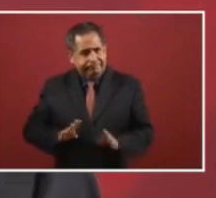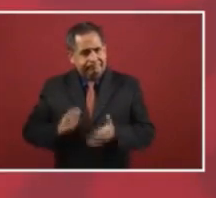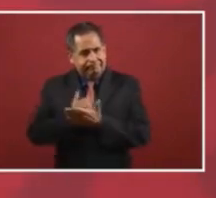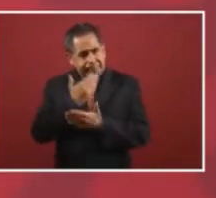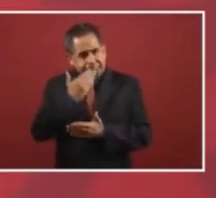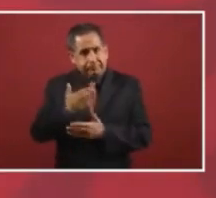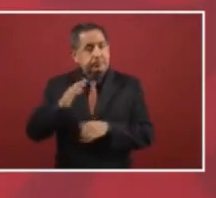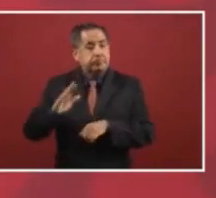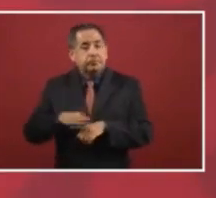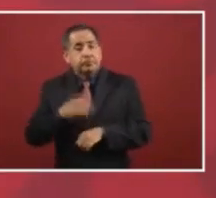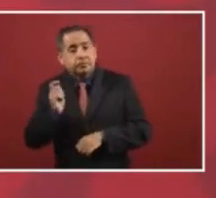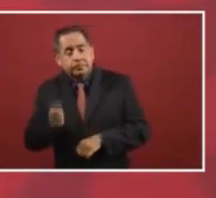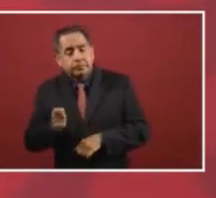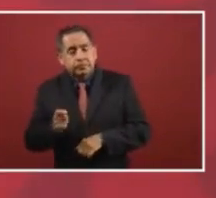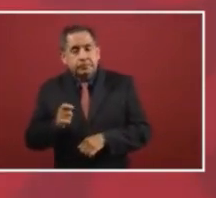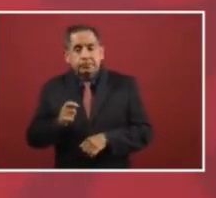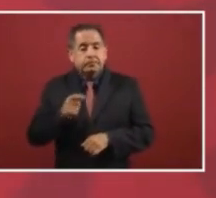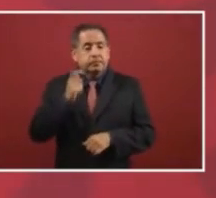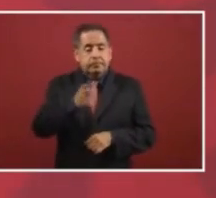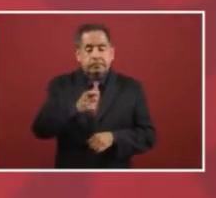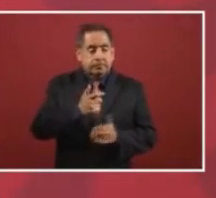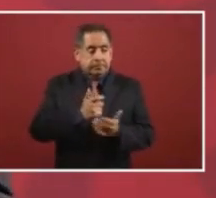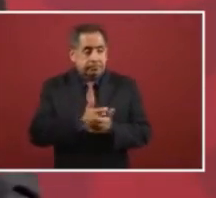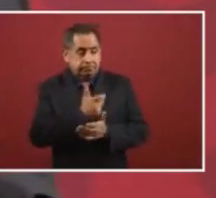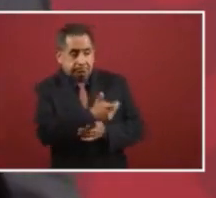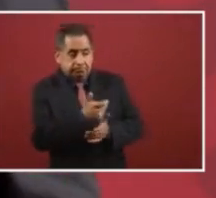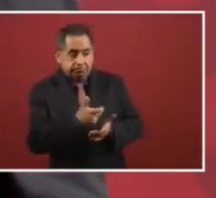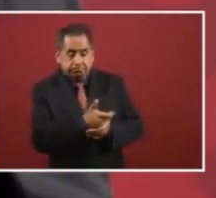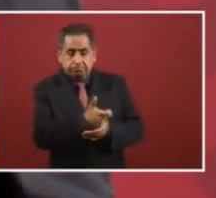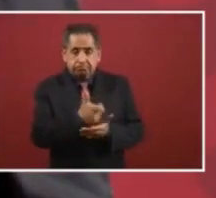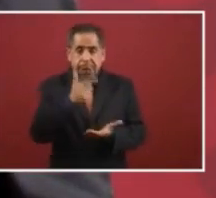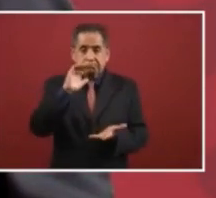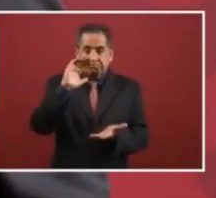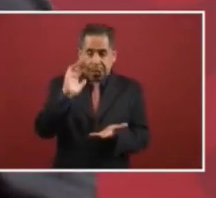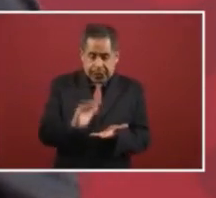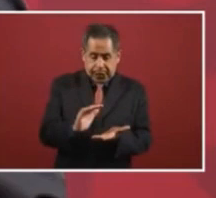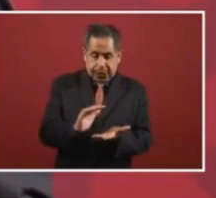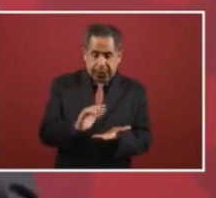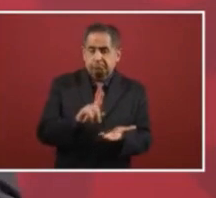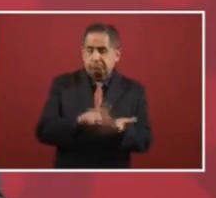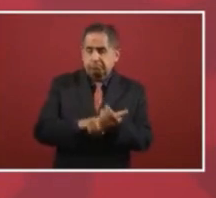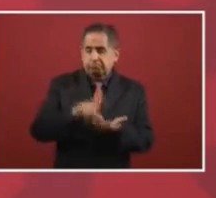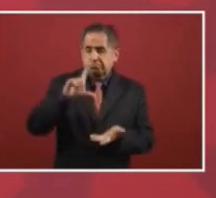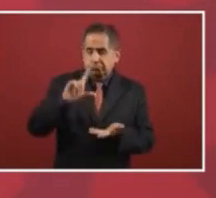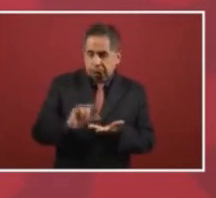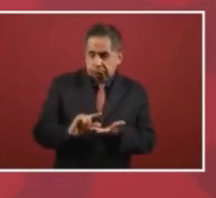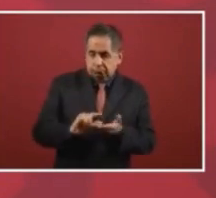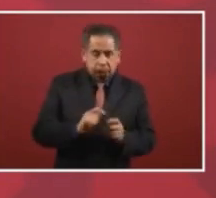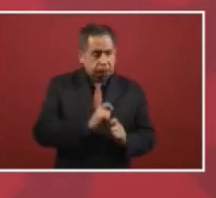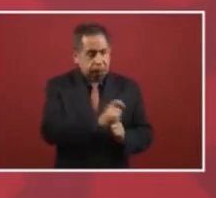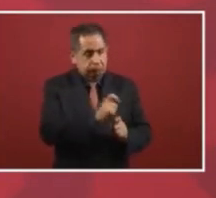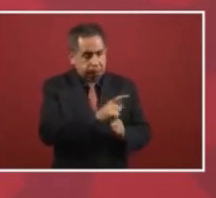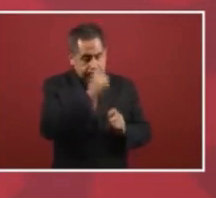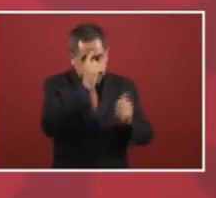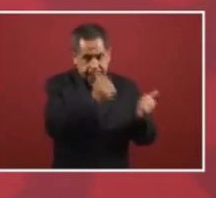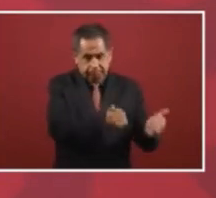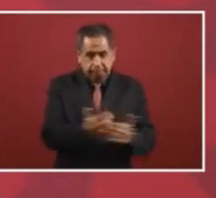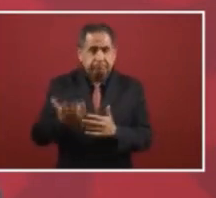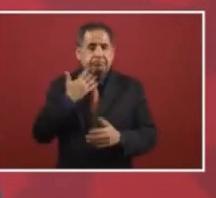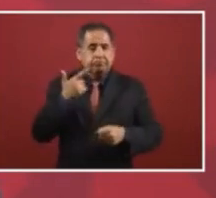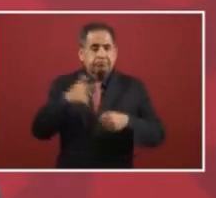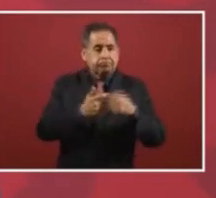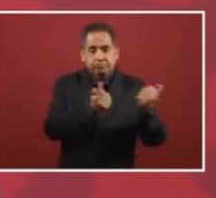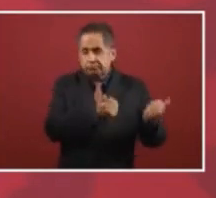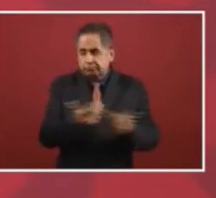because we reduced the cost of the tariffs in